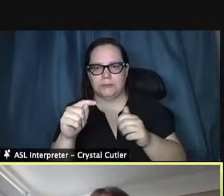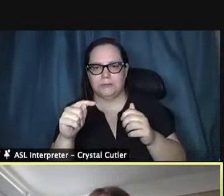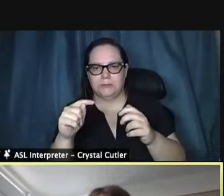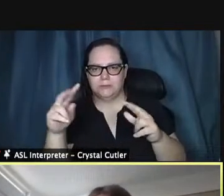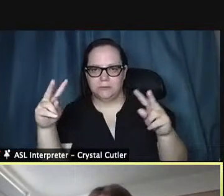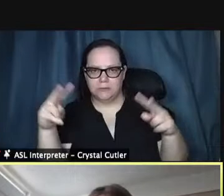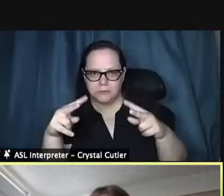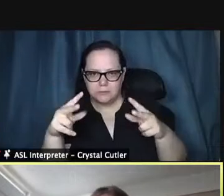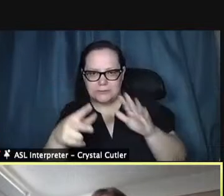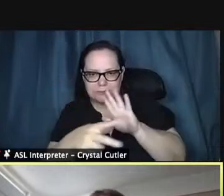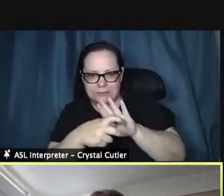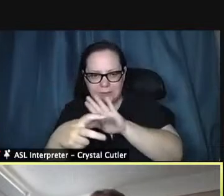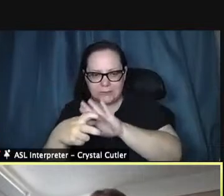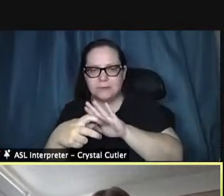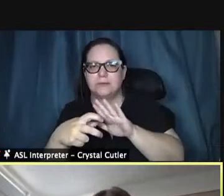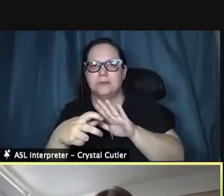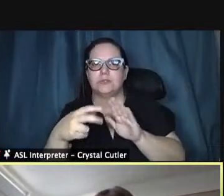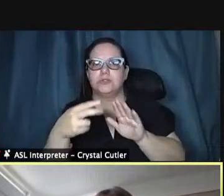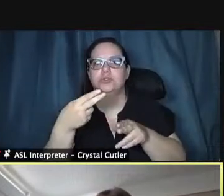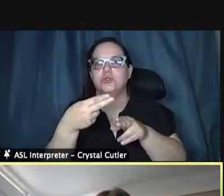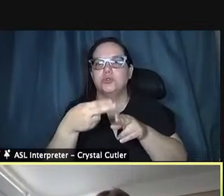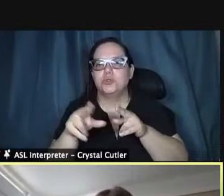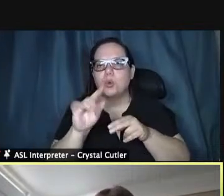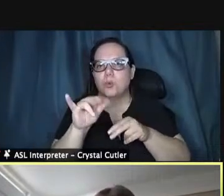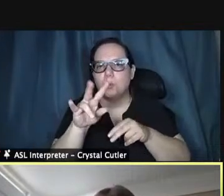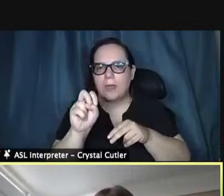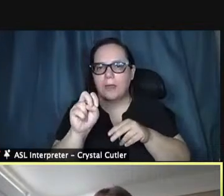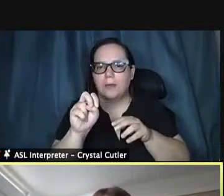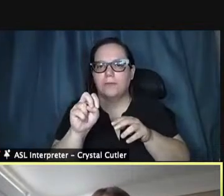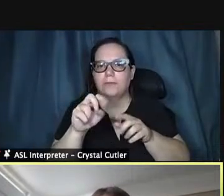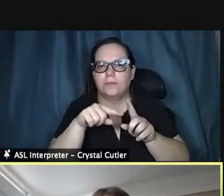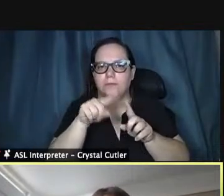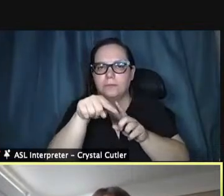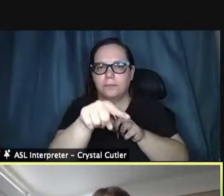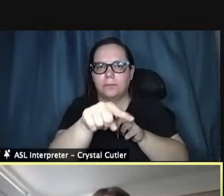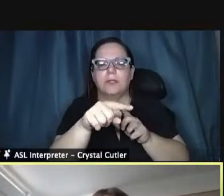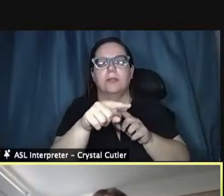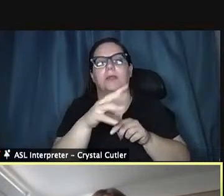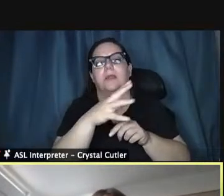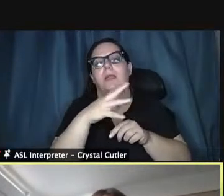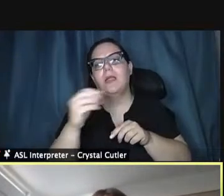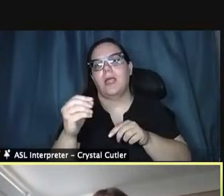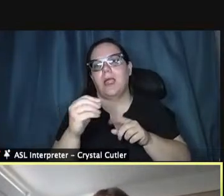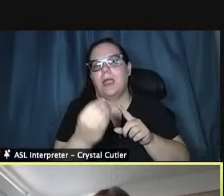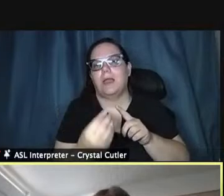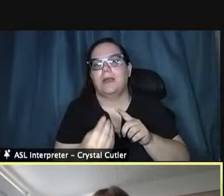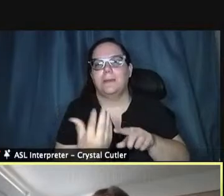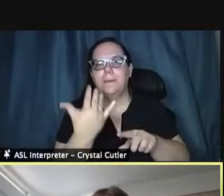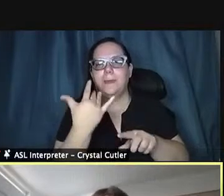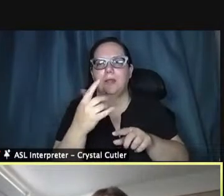shortwave infrared light and emitted thermal radiation from the moon.